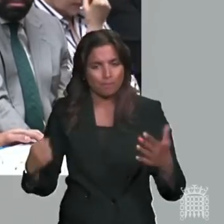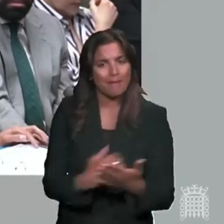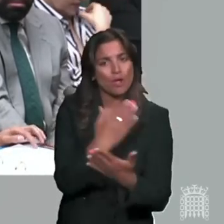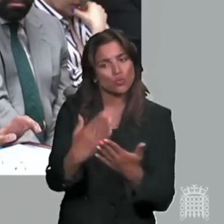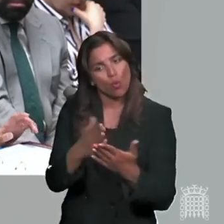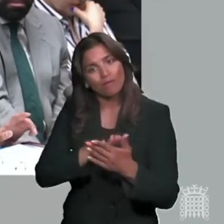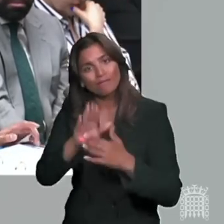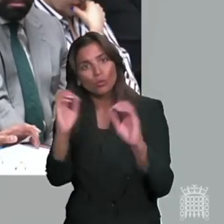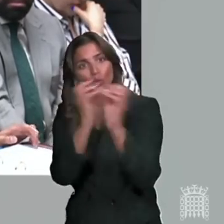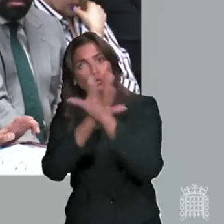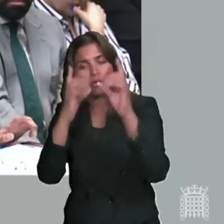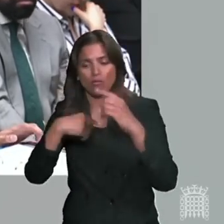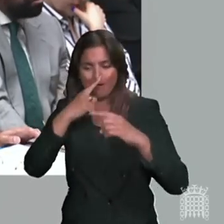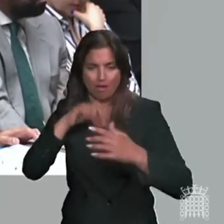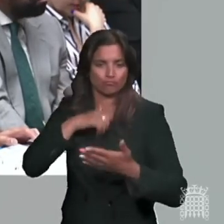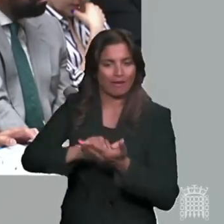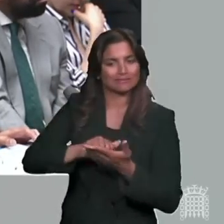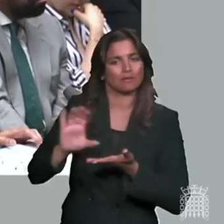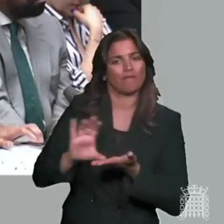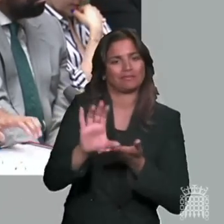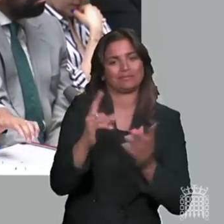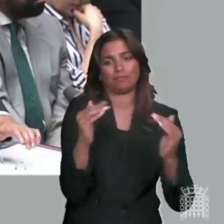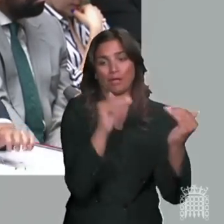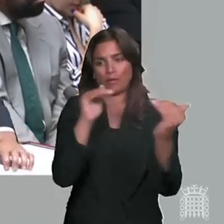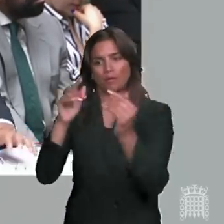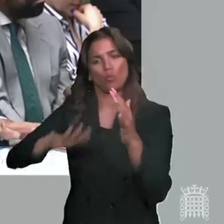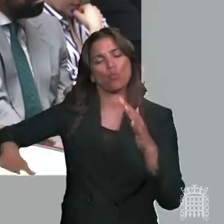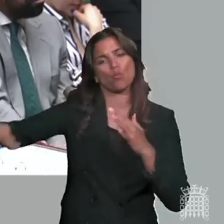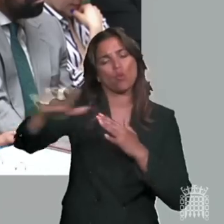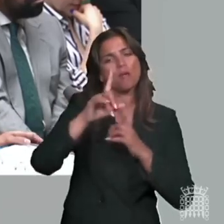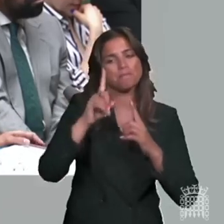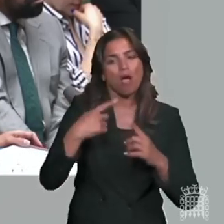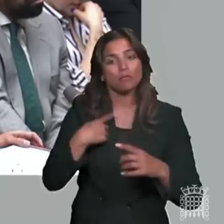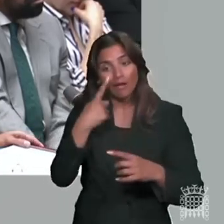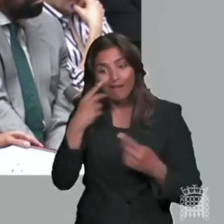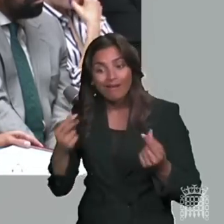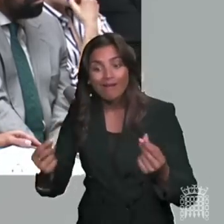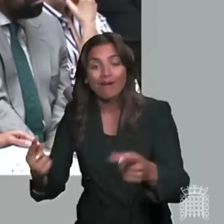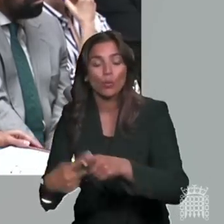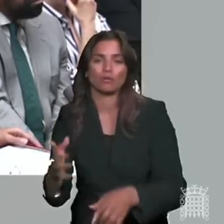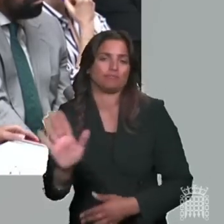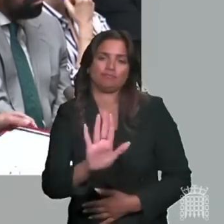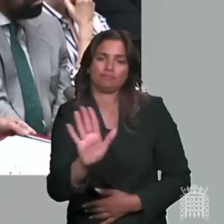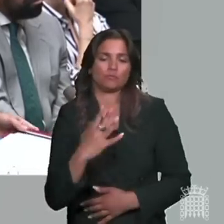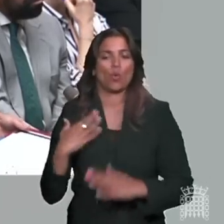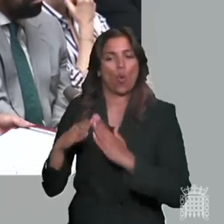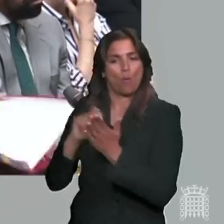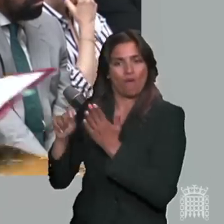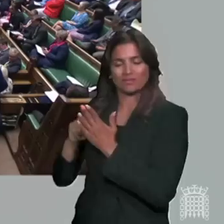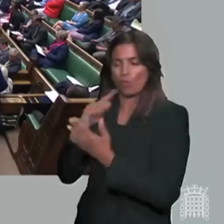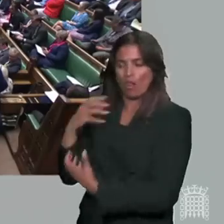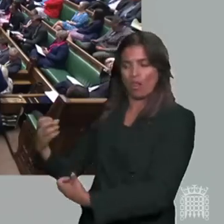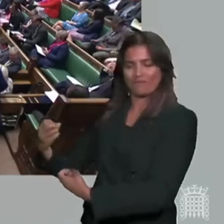funding formula, but it is important that we take the time to get that right, and I know that the Home Office will continue to keep the House updated on our